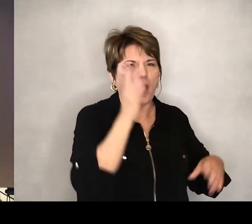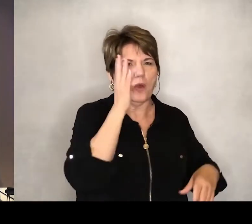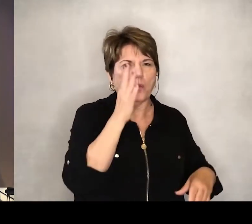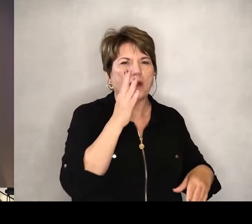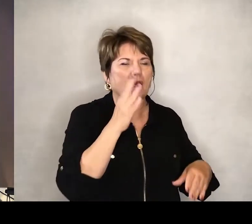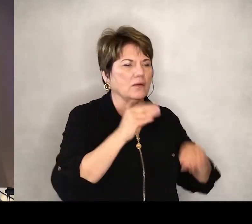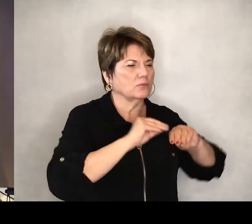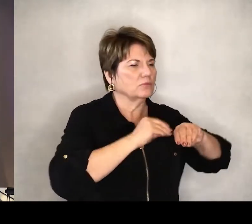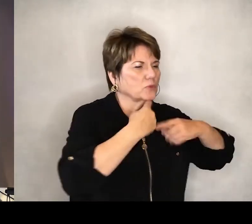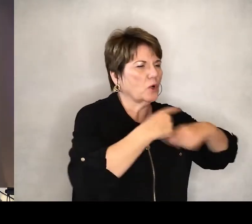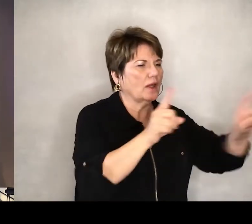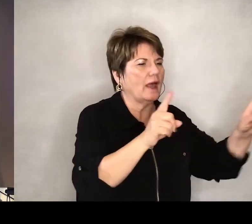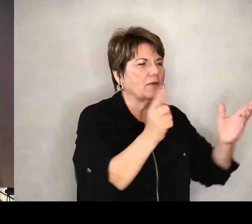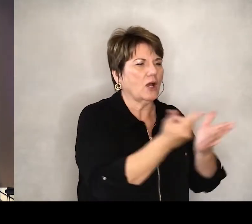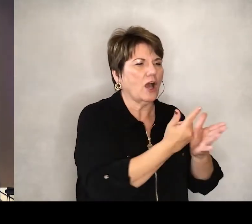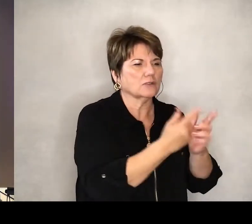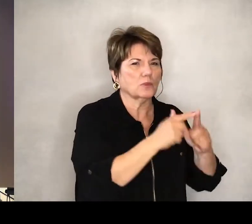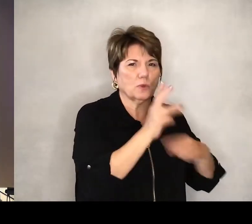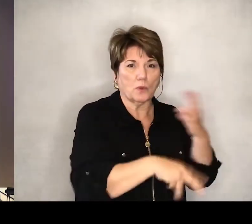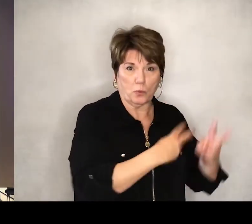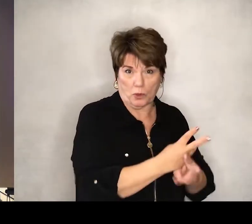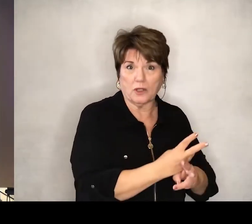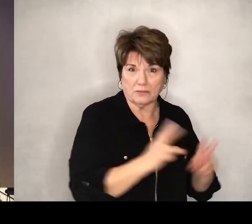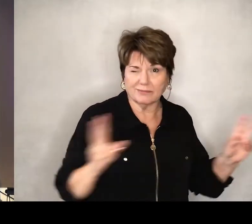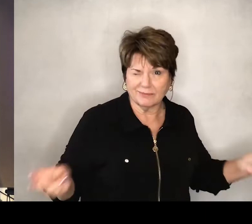to the world. So, and then